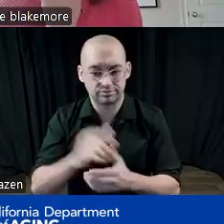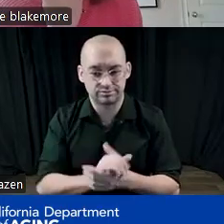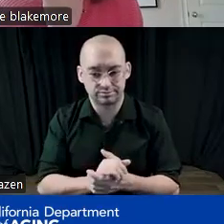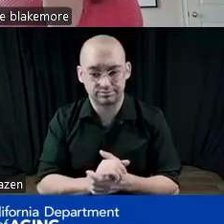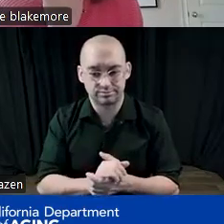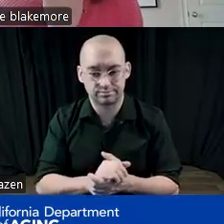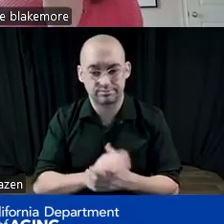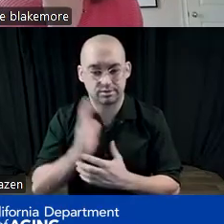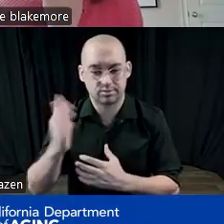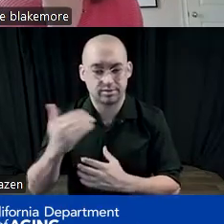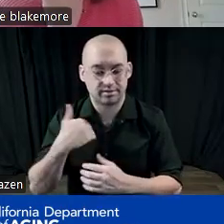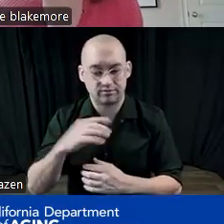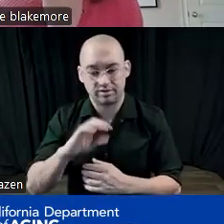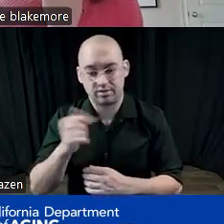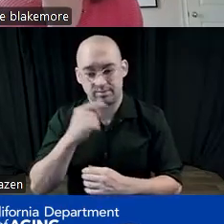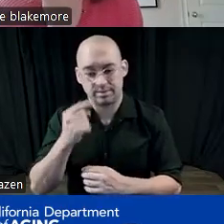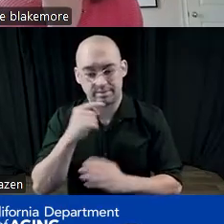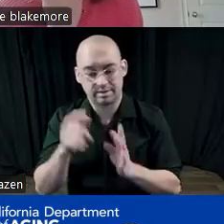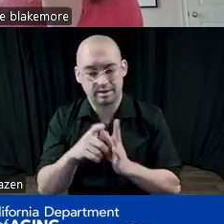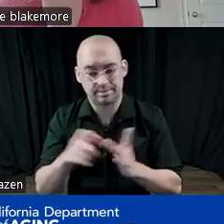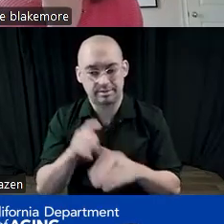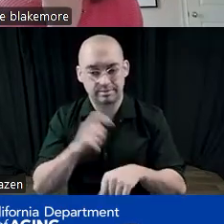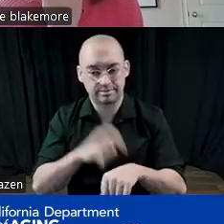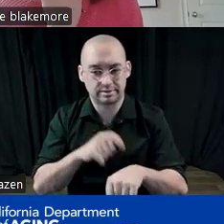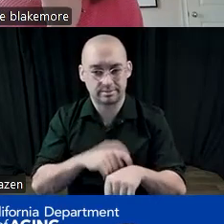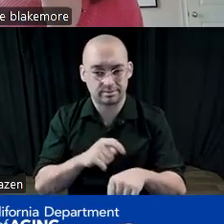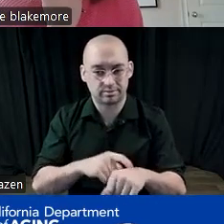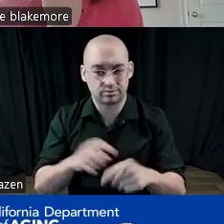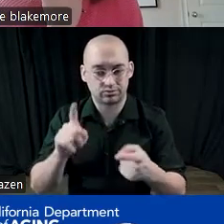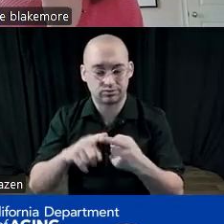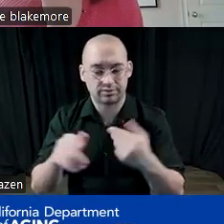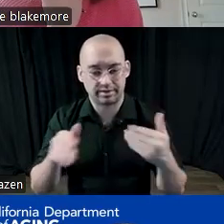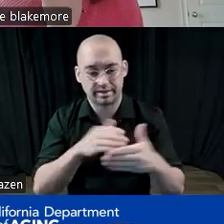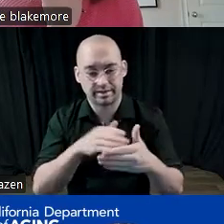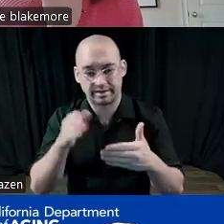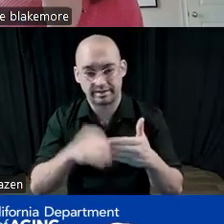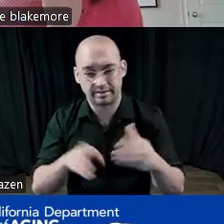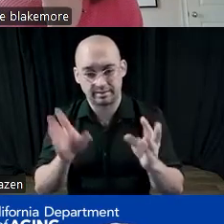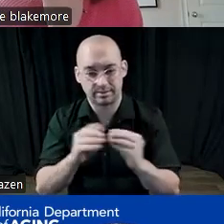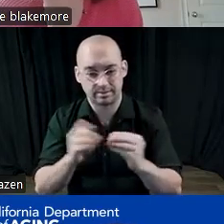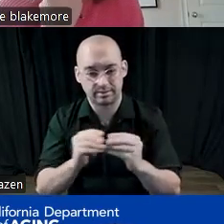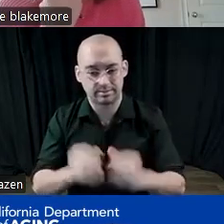We'll have another public comment period towards the end of the meeting.